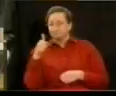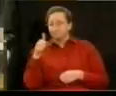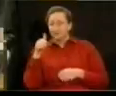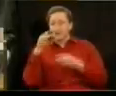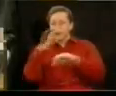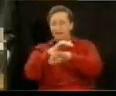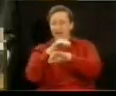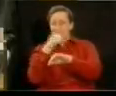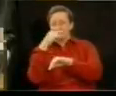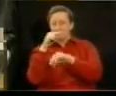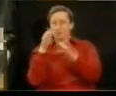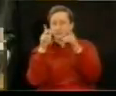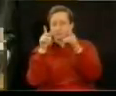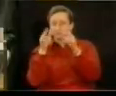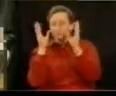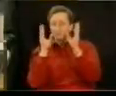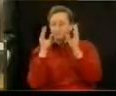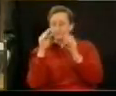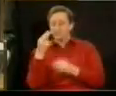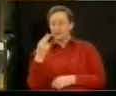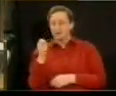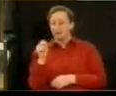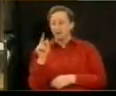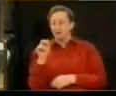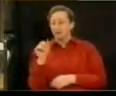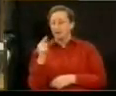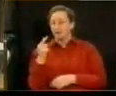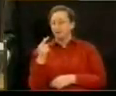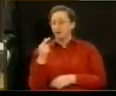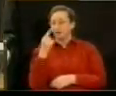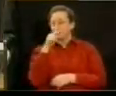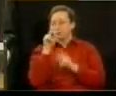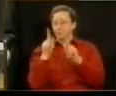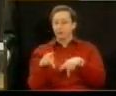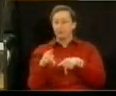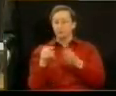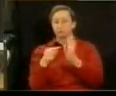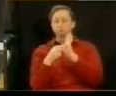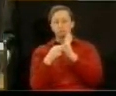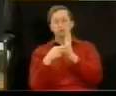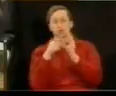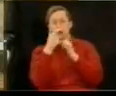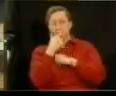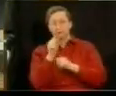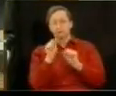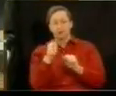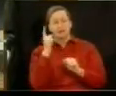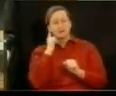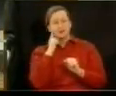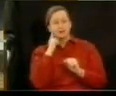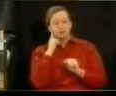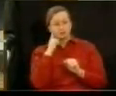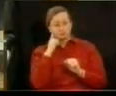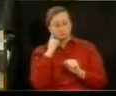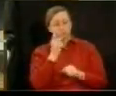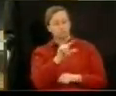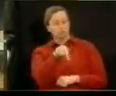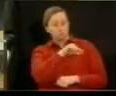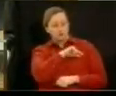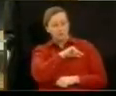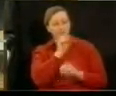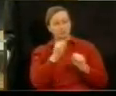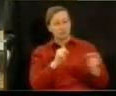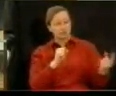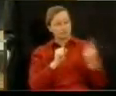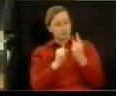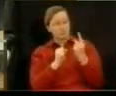who have who've shown interest in these positions, where we can hear their qualifications for the job. They can come in front of us,